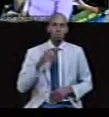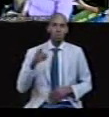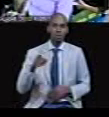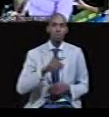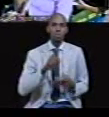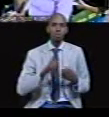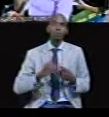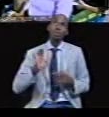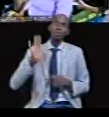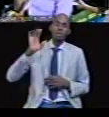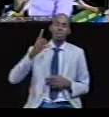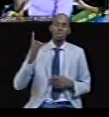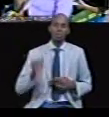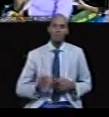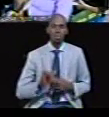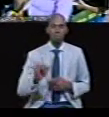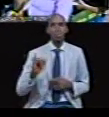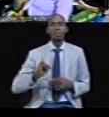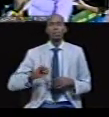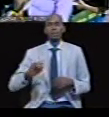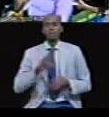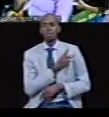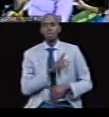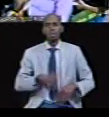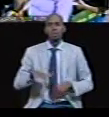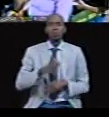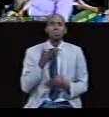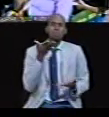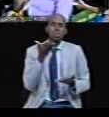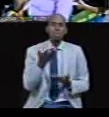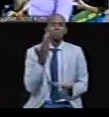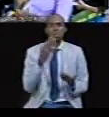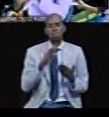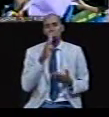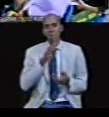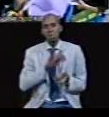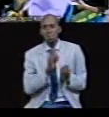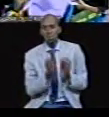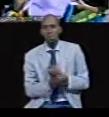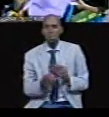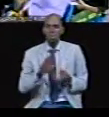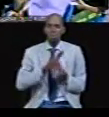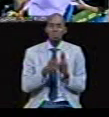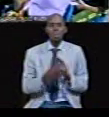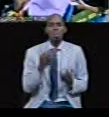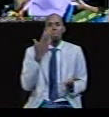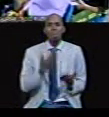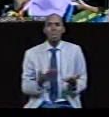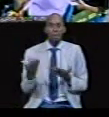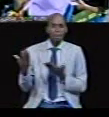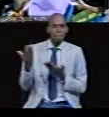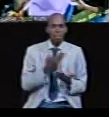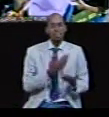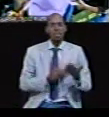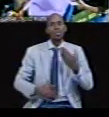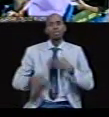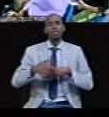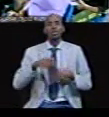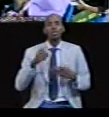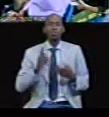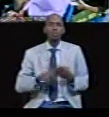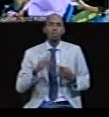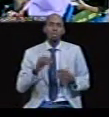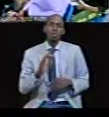a change, there might be a transformation. Your repentance might bring restoration into the favor of